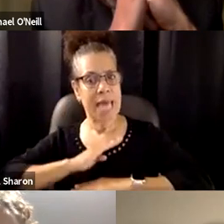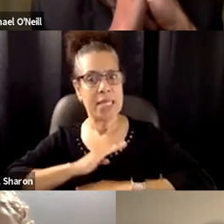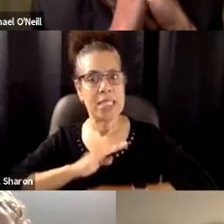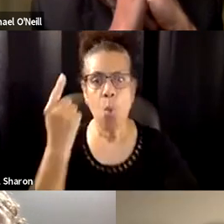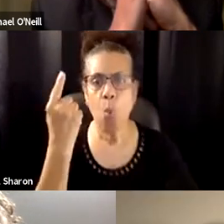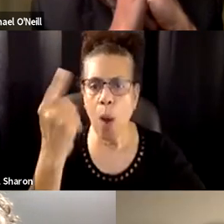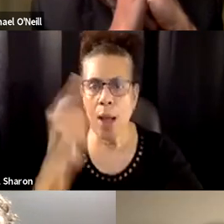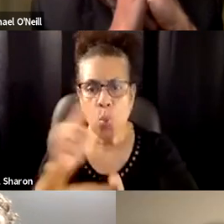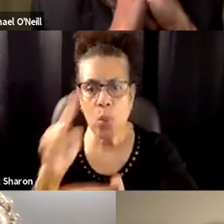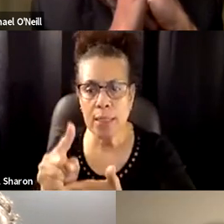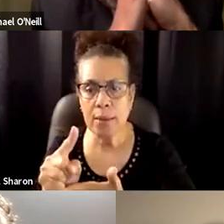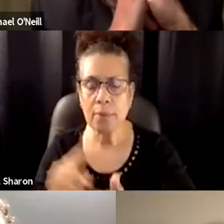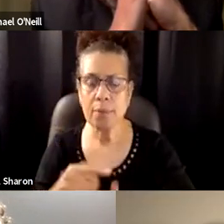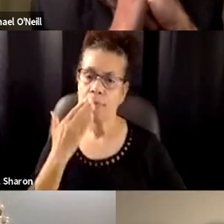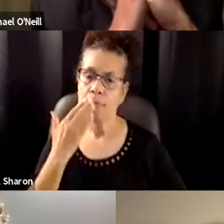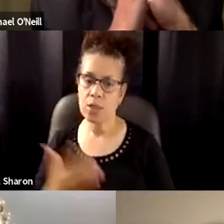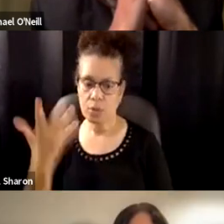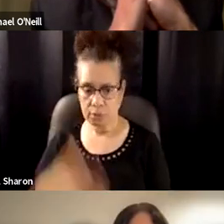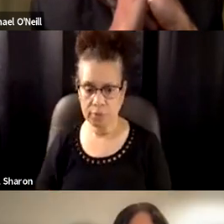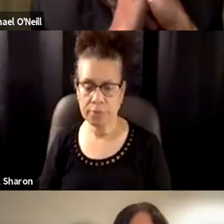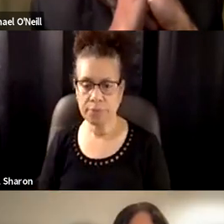much for the opportunity to speak